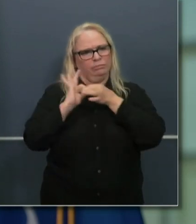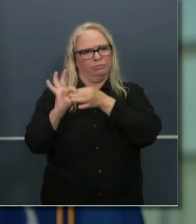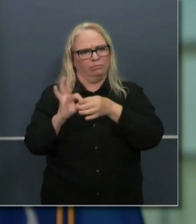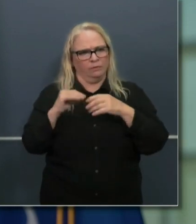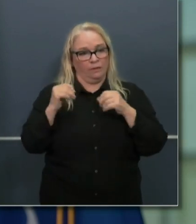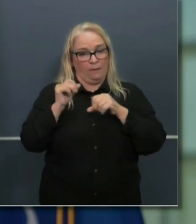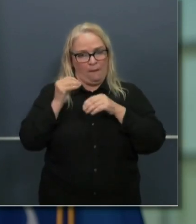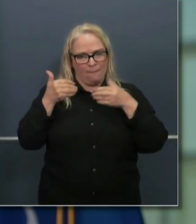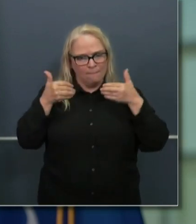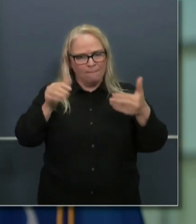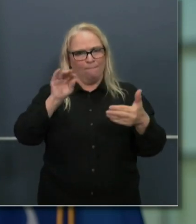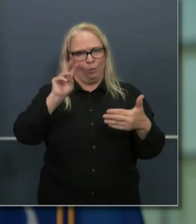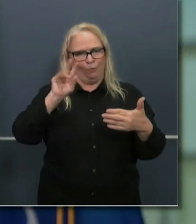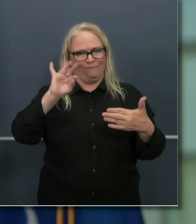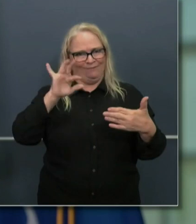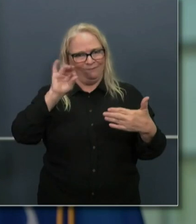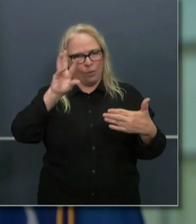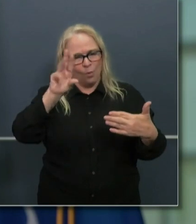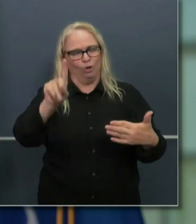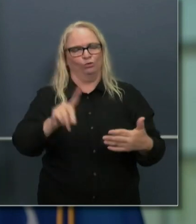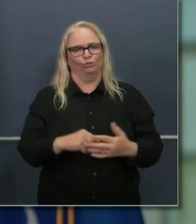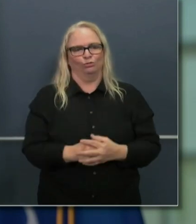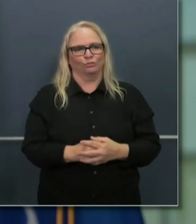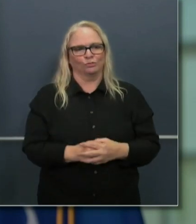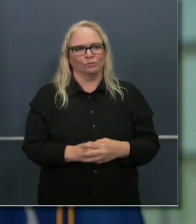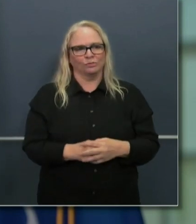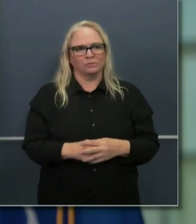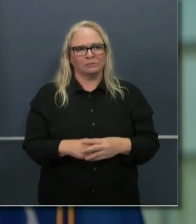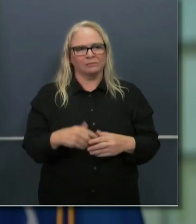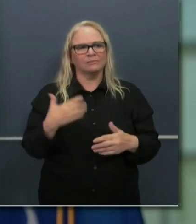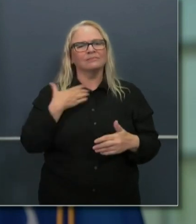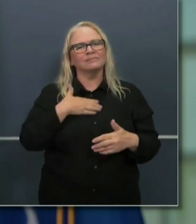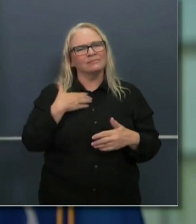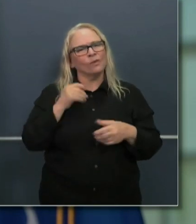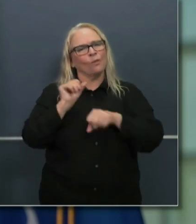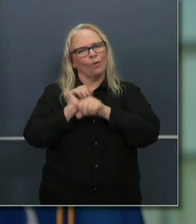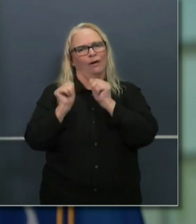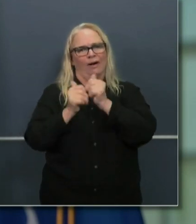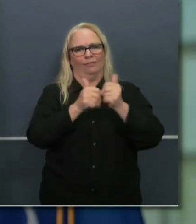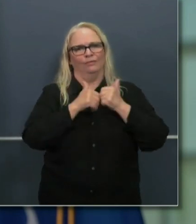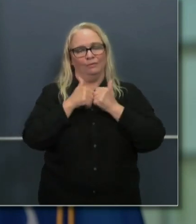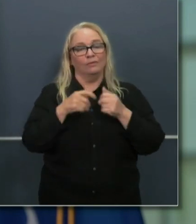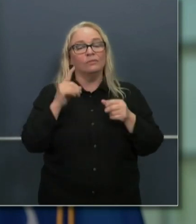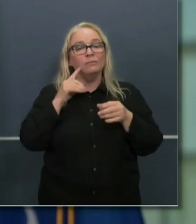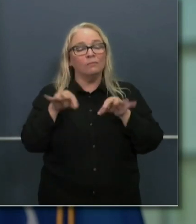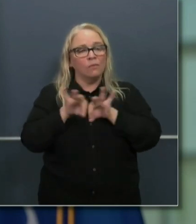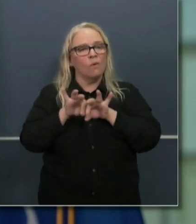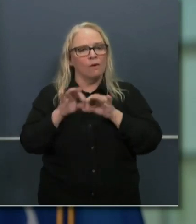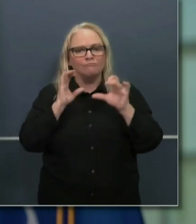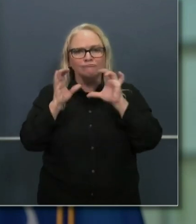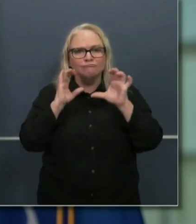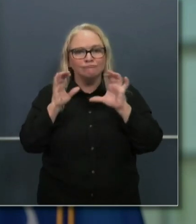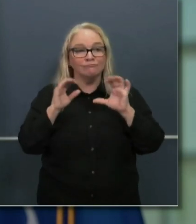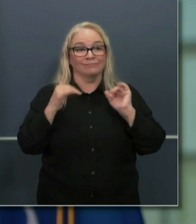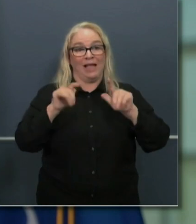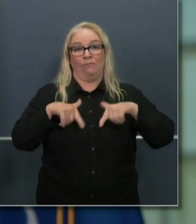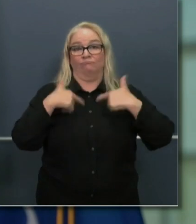So in that spirit of collaboration and cooperation, let me take any questions you may have